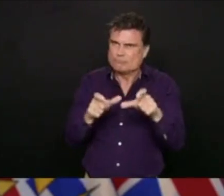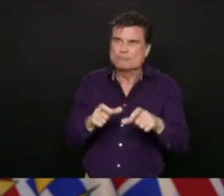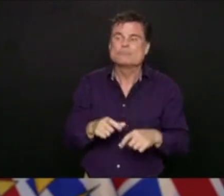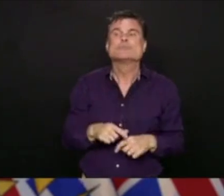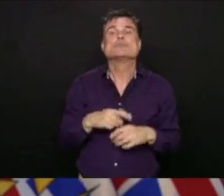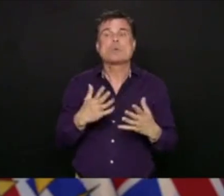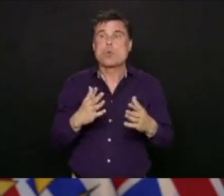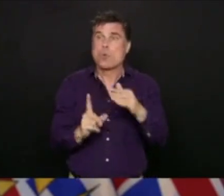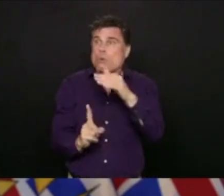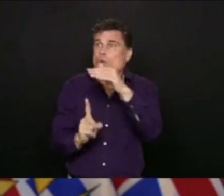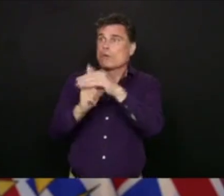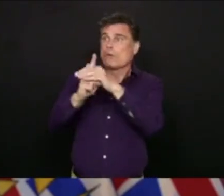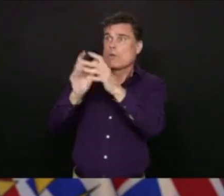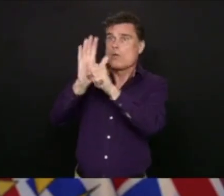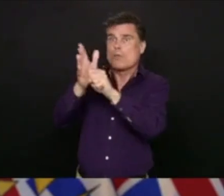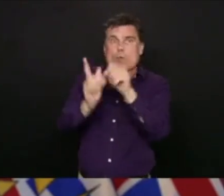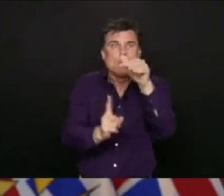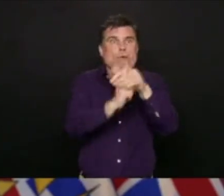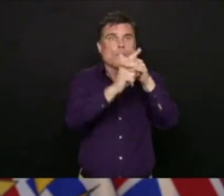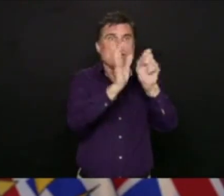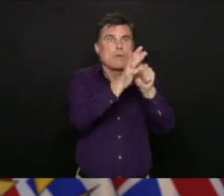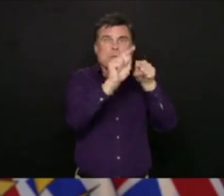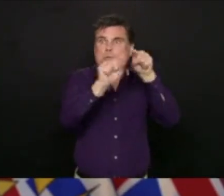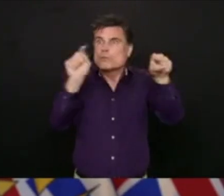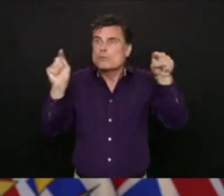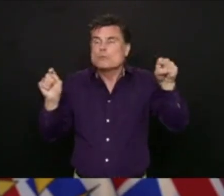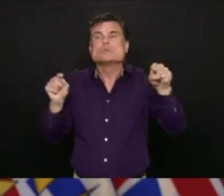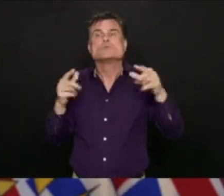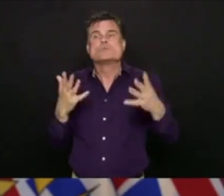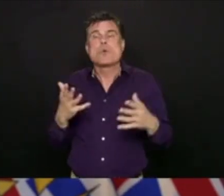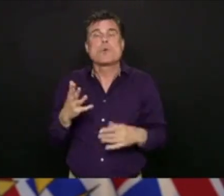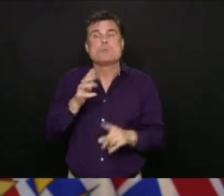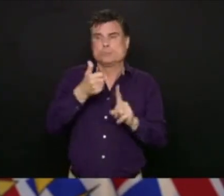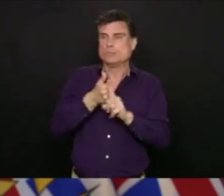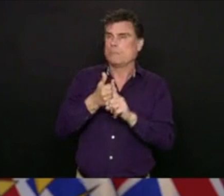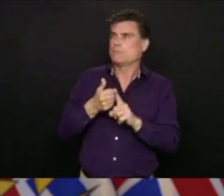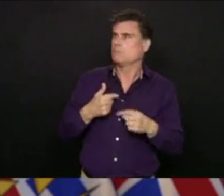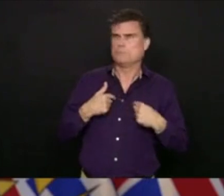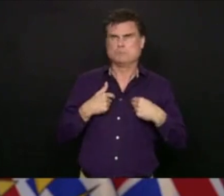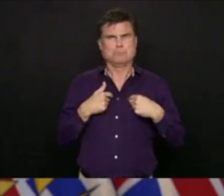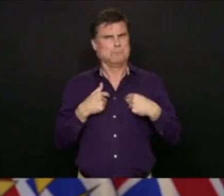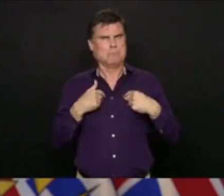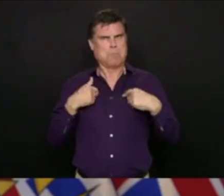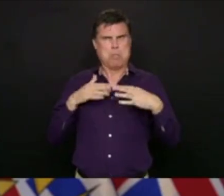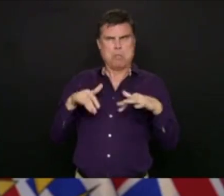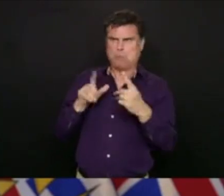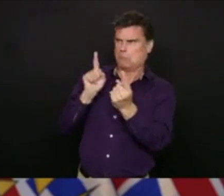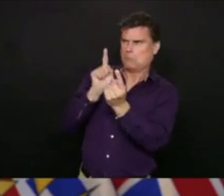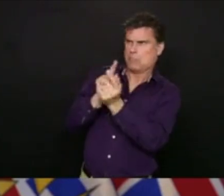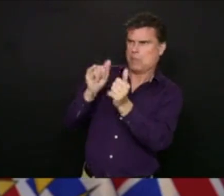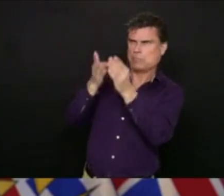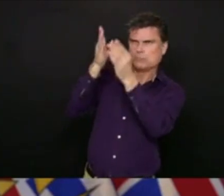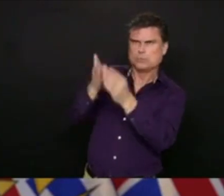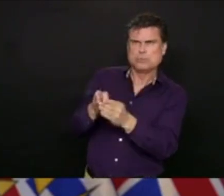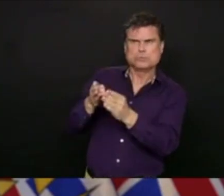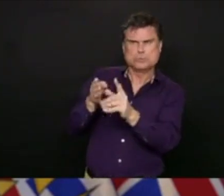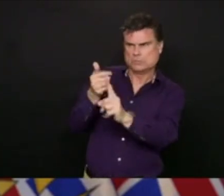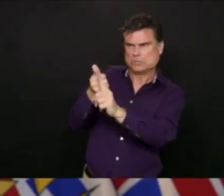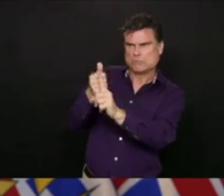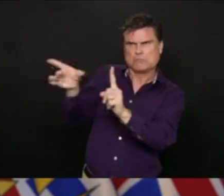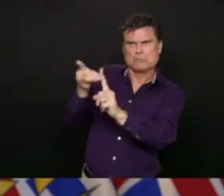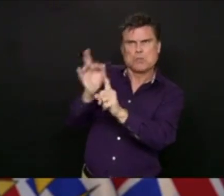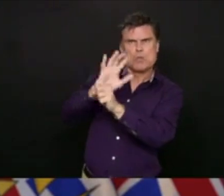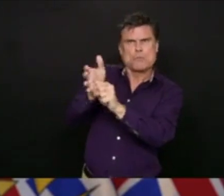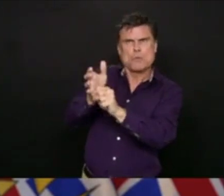very challenging in these types of settings to know who has been a contact with whom. And we have now